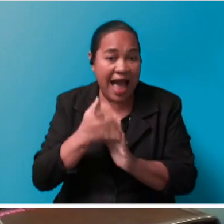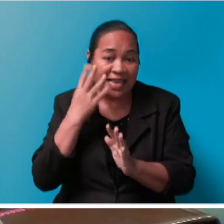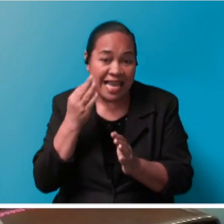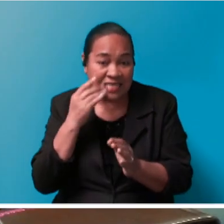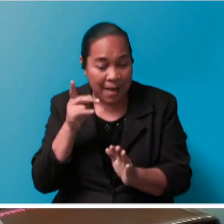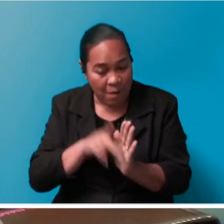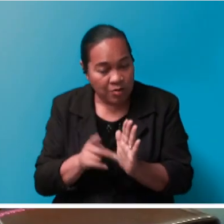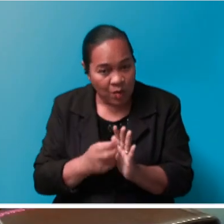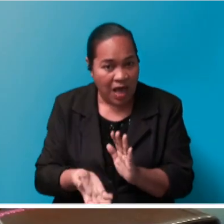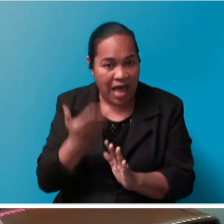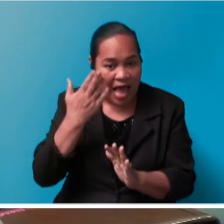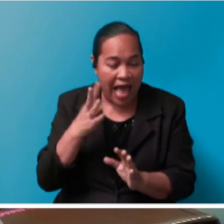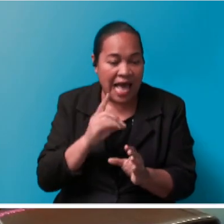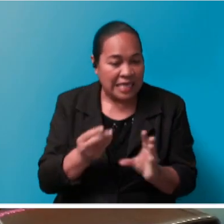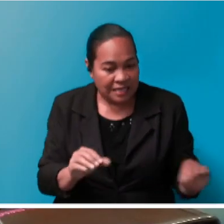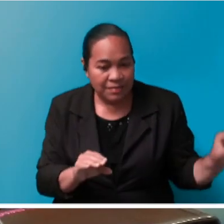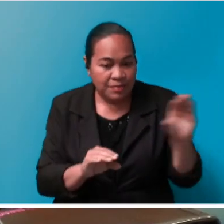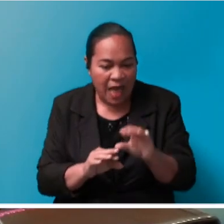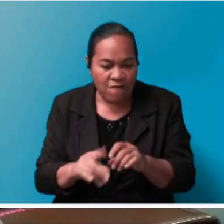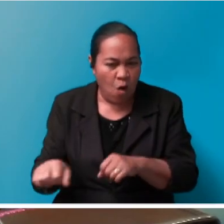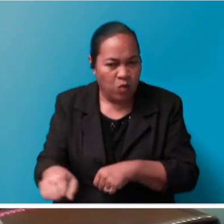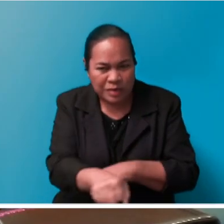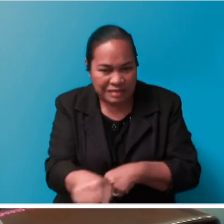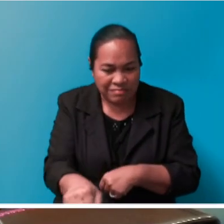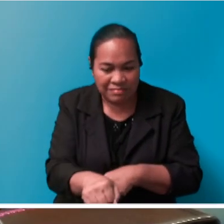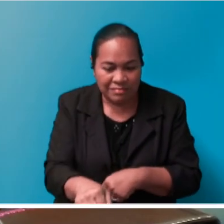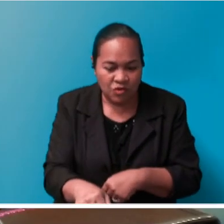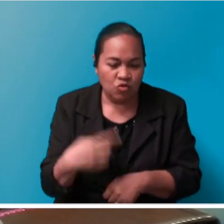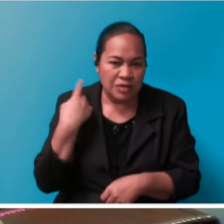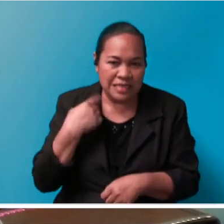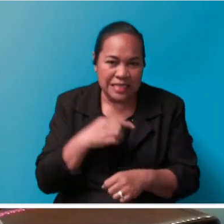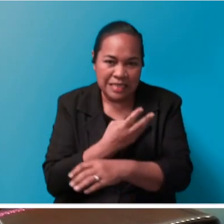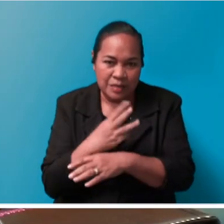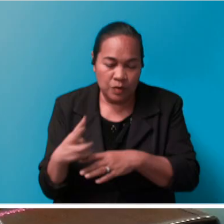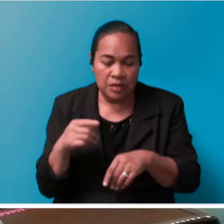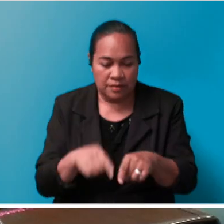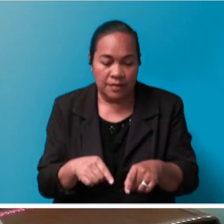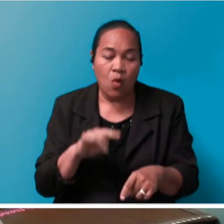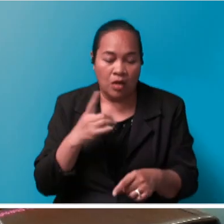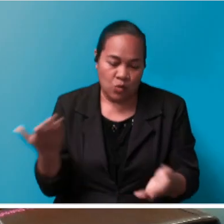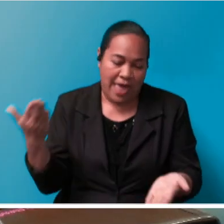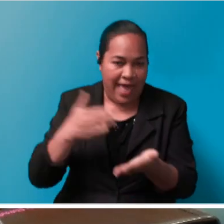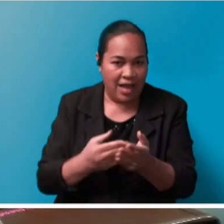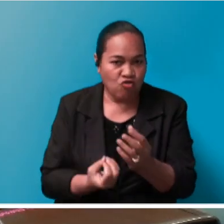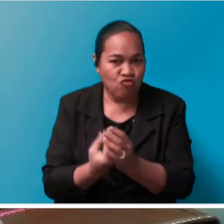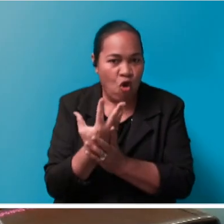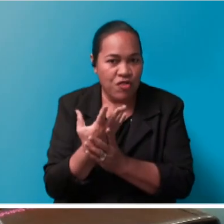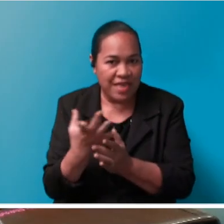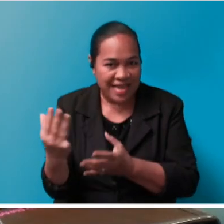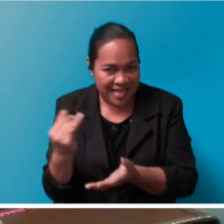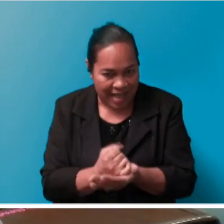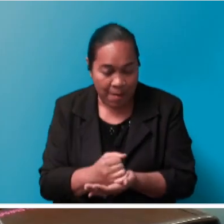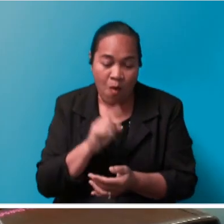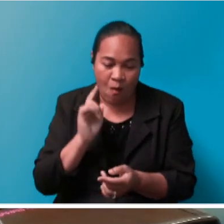prices, subsidies for fertilizer and weedicide, all this is adding towards growth in income. And these are measures that